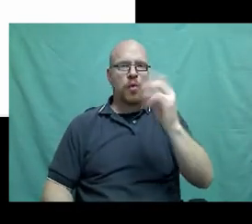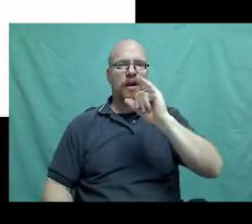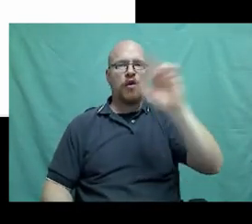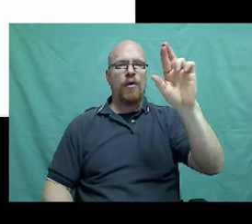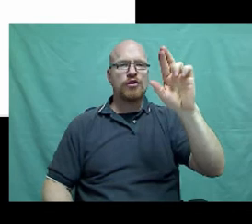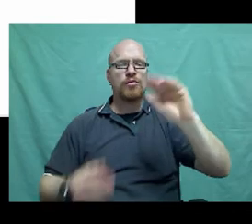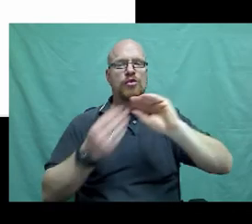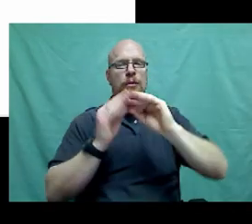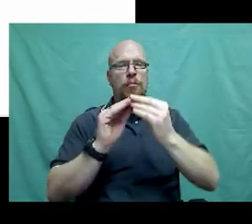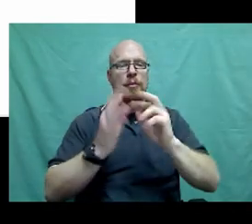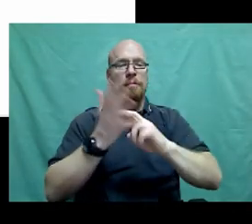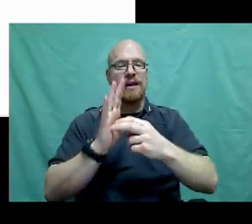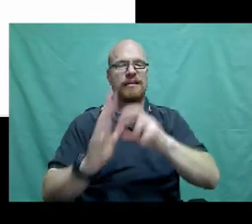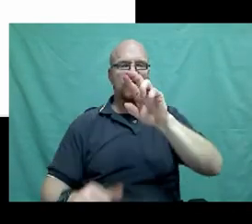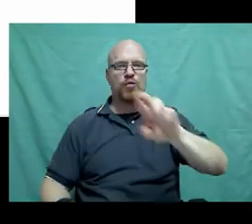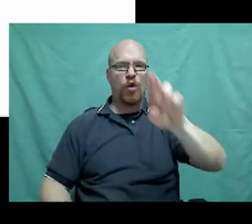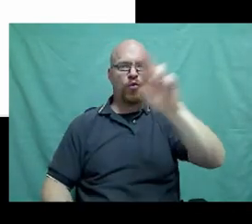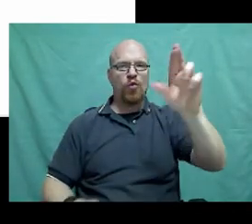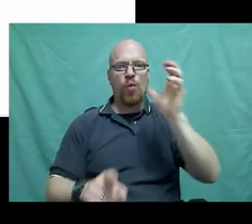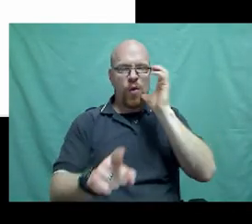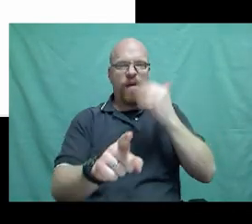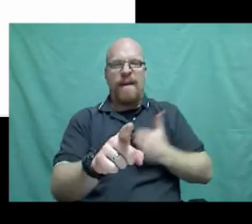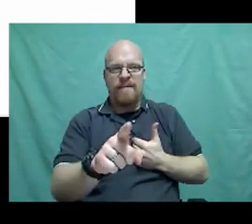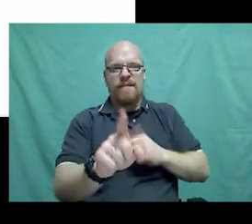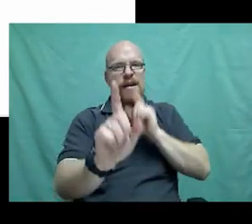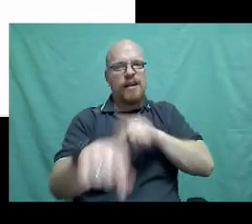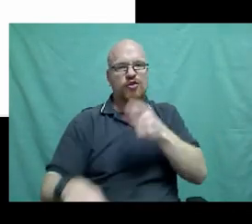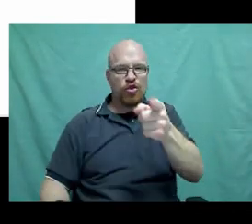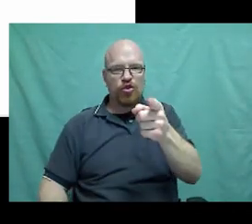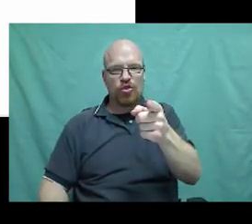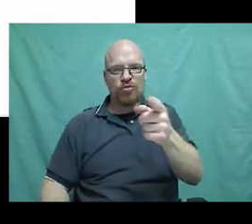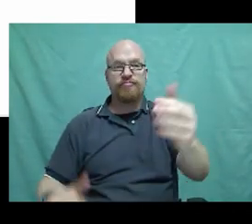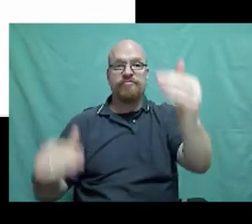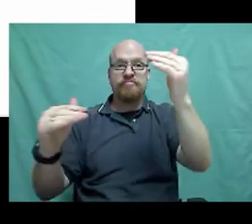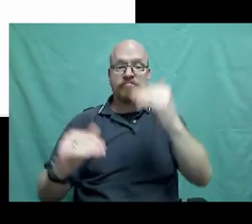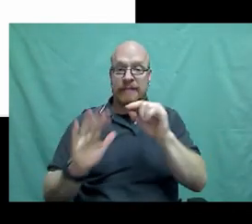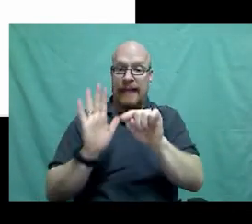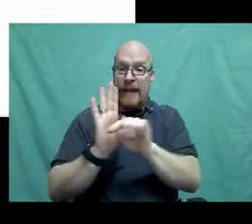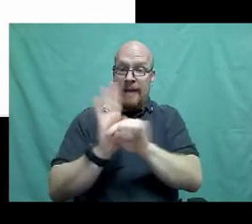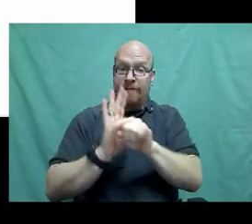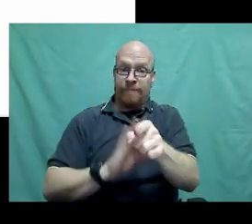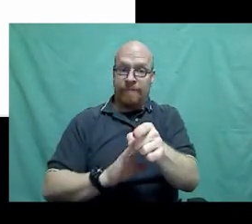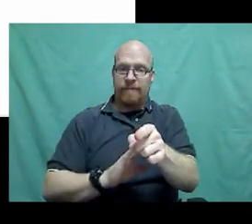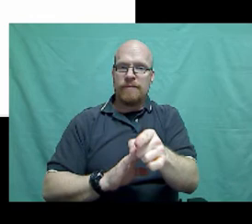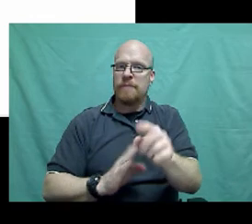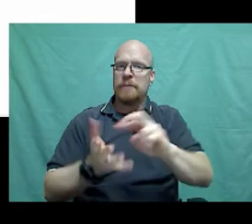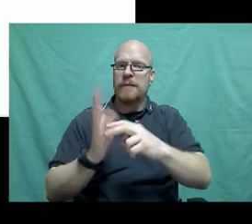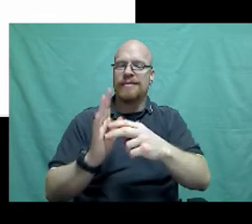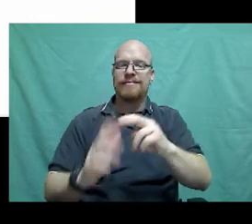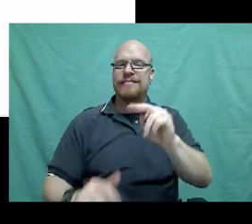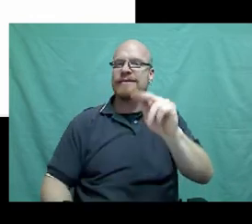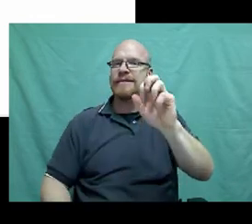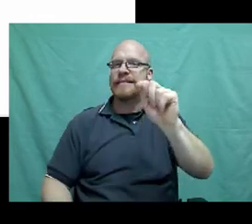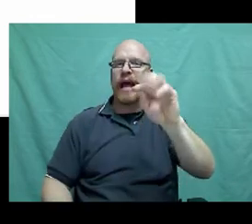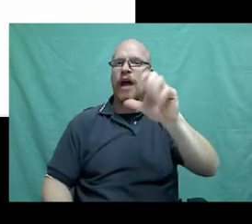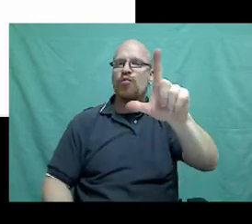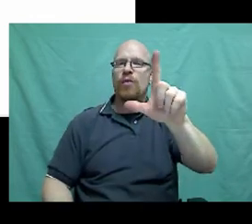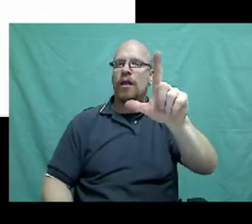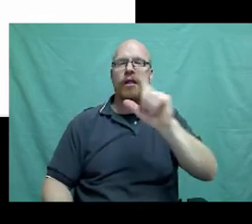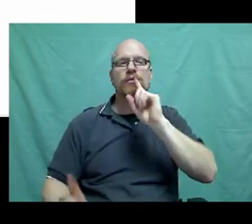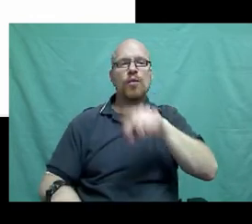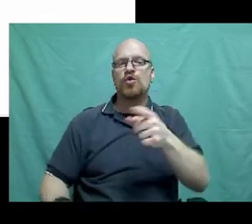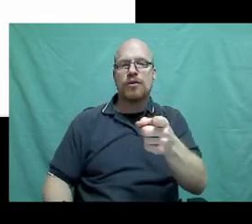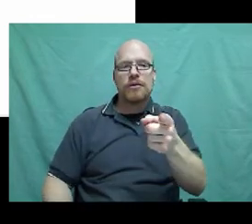square, you have two irrational numbers, and you're going to have a square root in your answer. And if the discriminant is